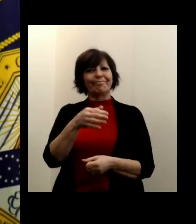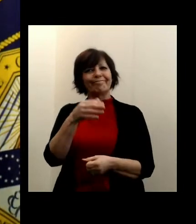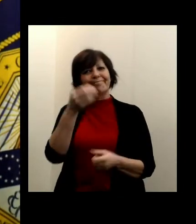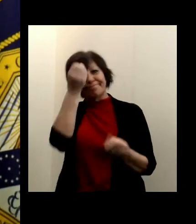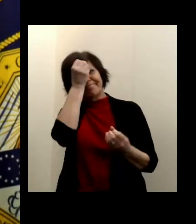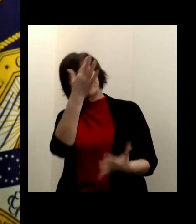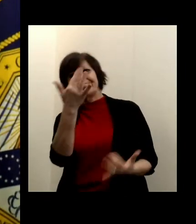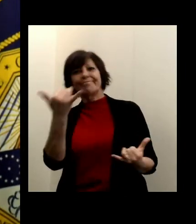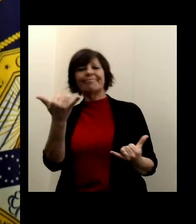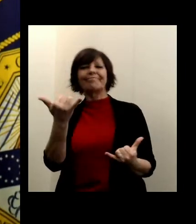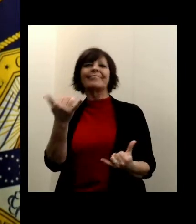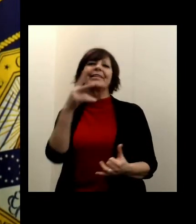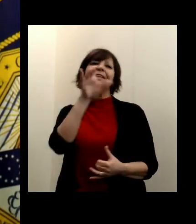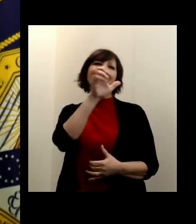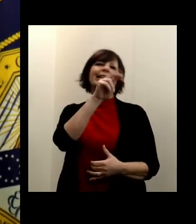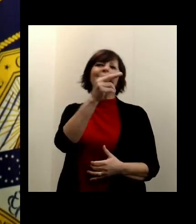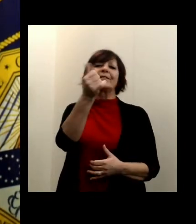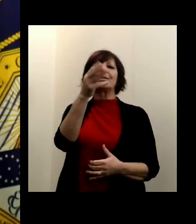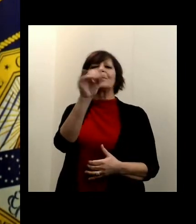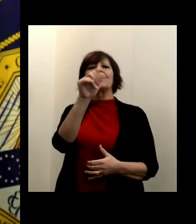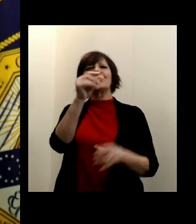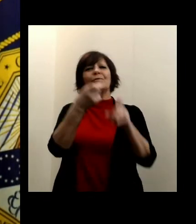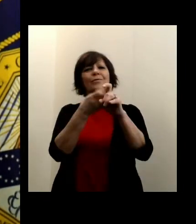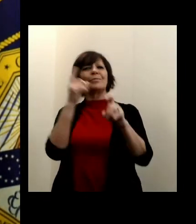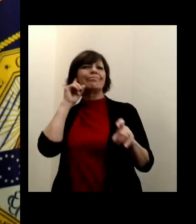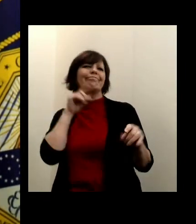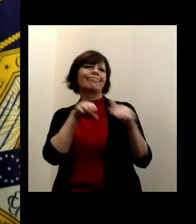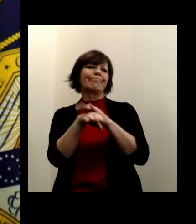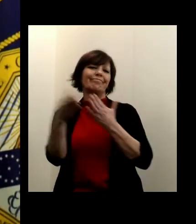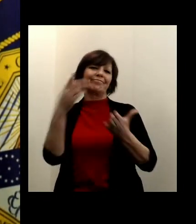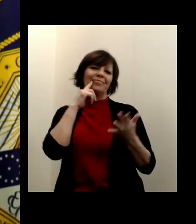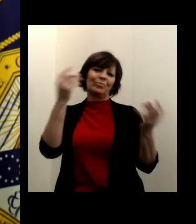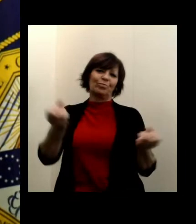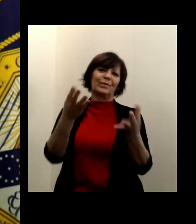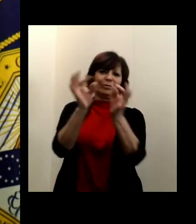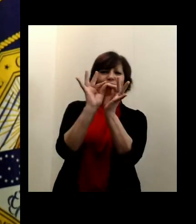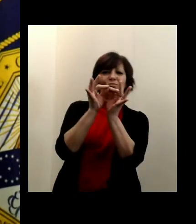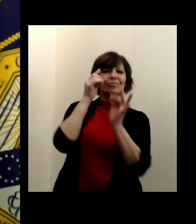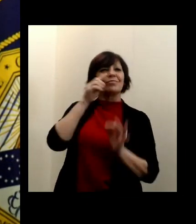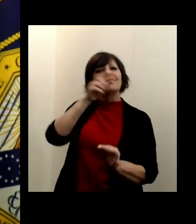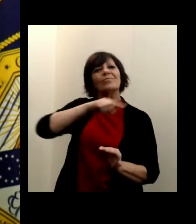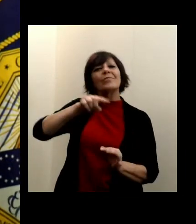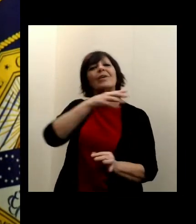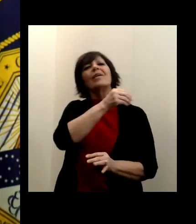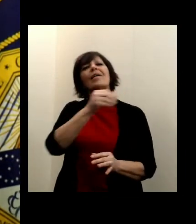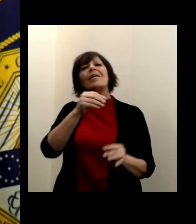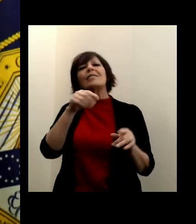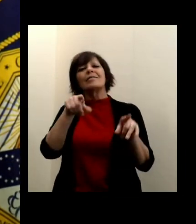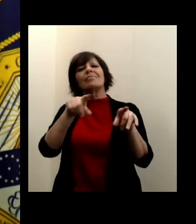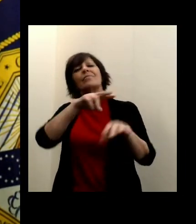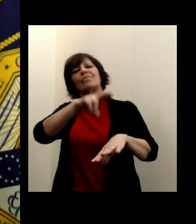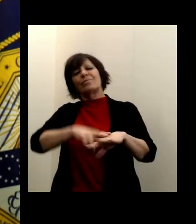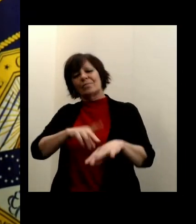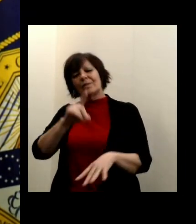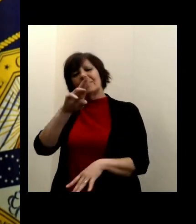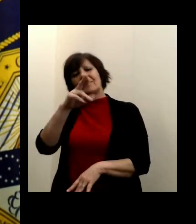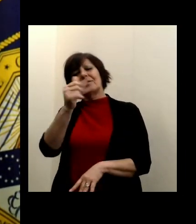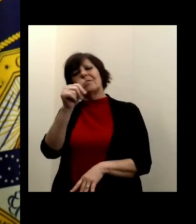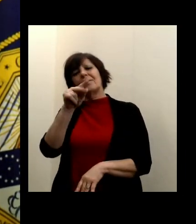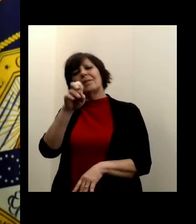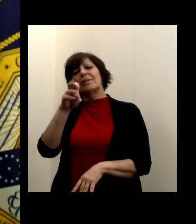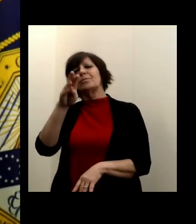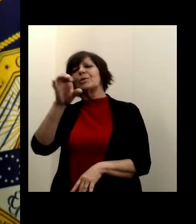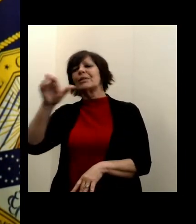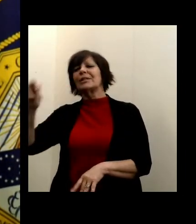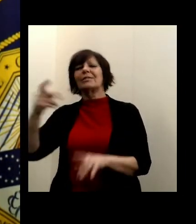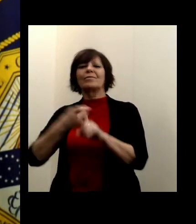to be joined by Karen Gambino from Deaf Access Services, who will be providing the American Sign Language, and of course, Dr. Gail Burstein from our Department of Health, as we provide